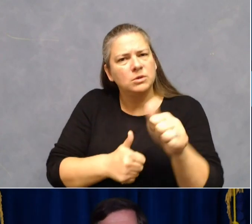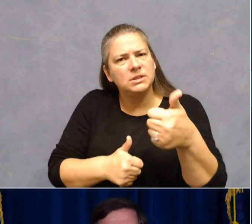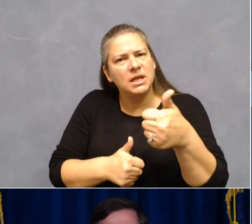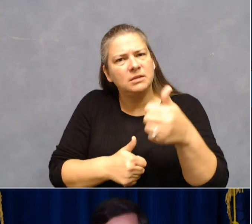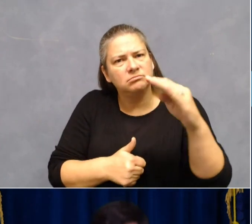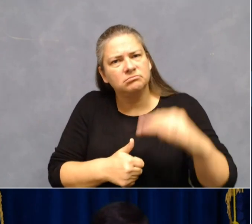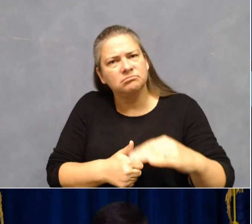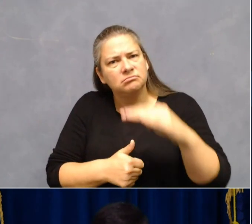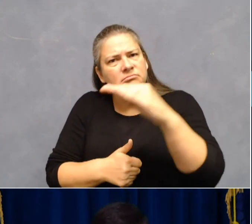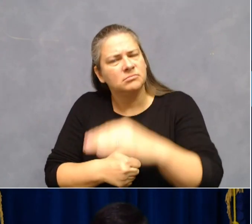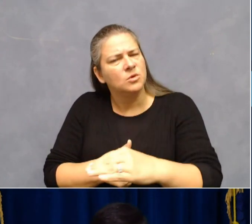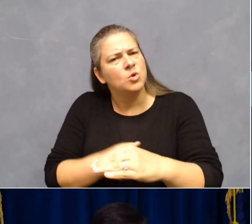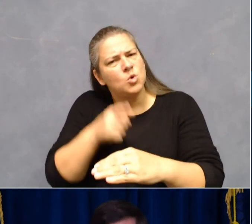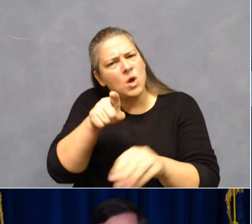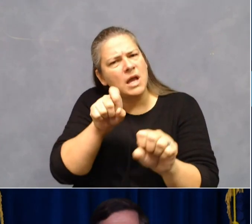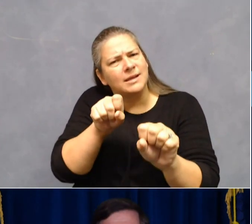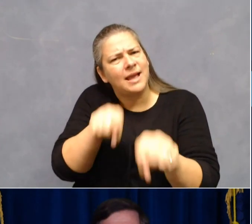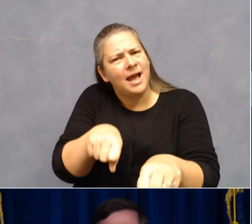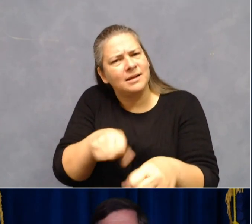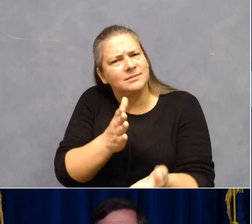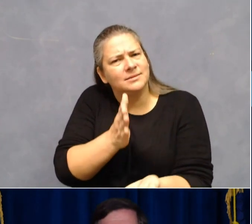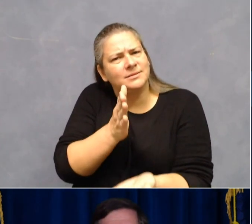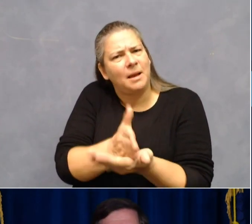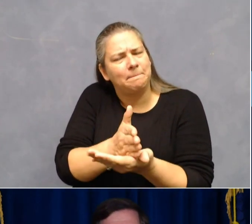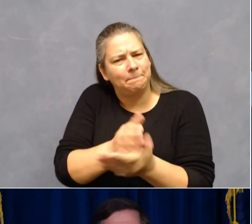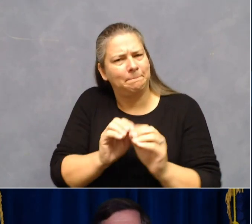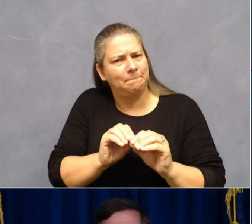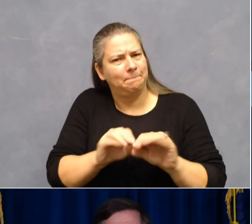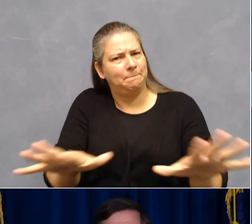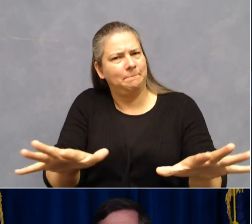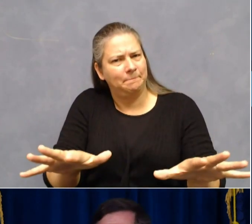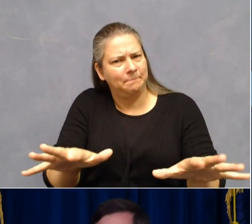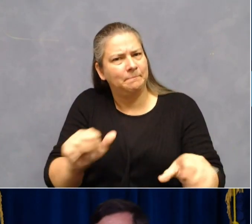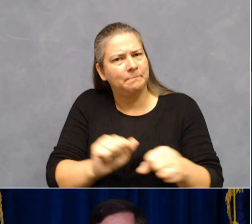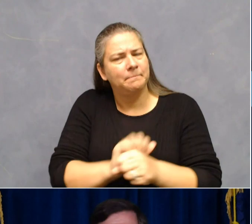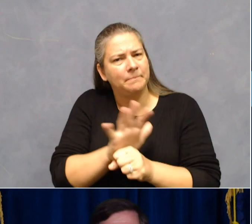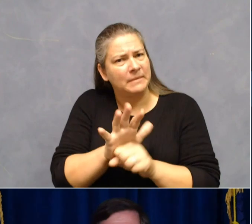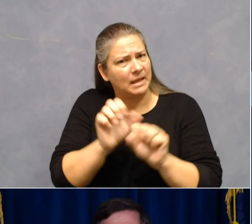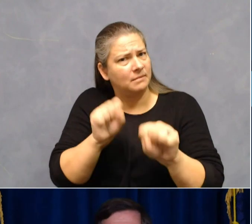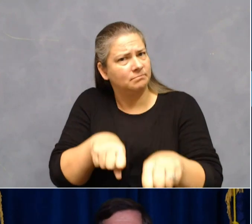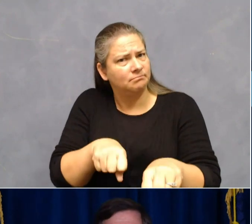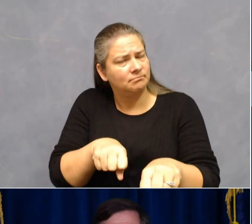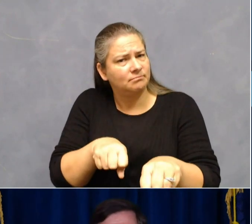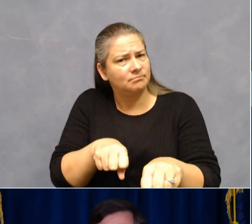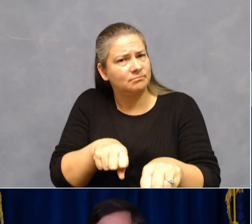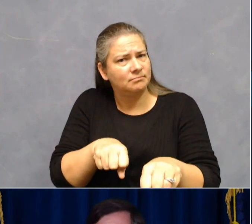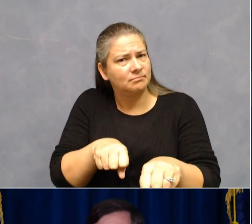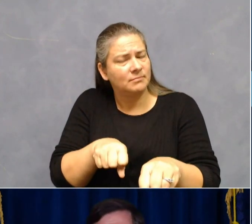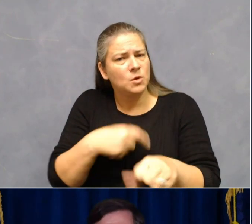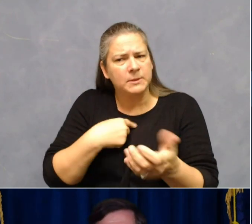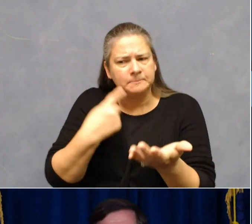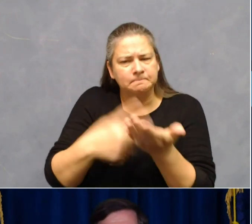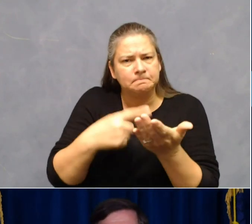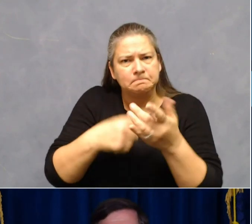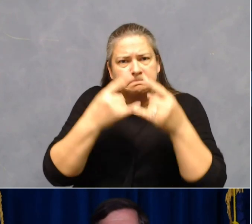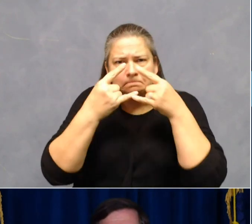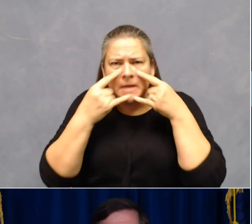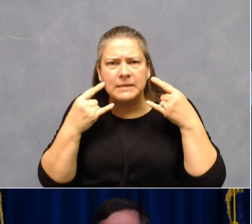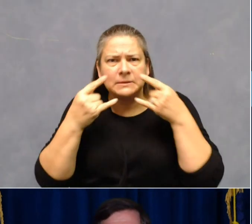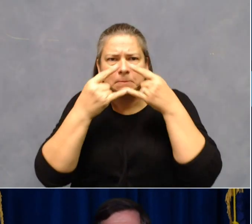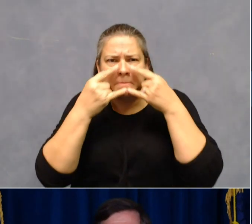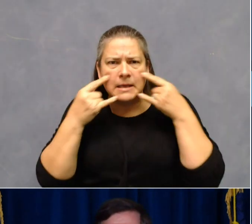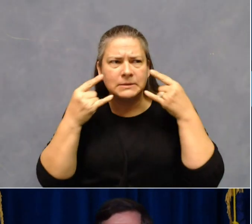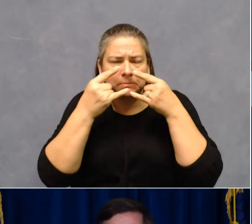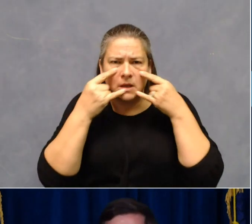can and will stop the spread of this virus. We talk a lot about wearing a mask. People are doing good at